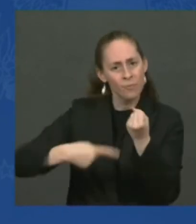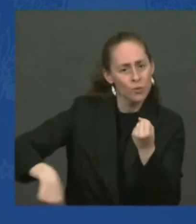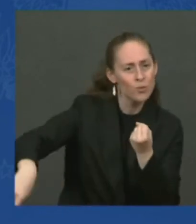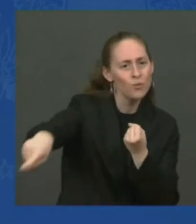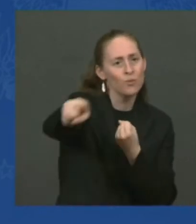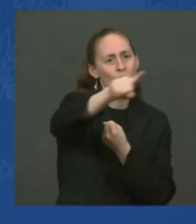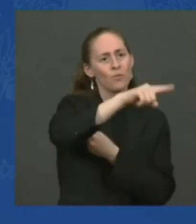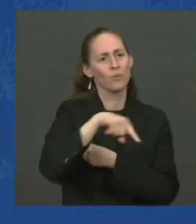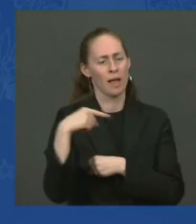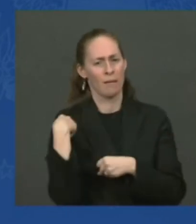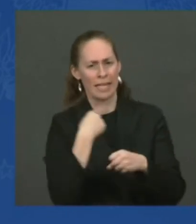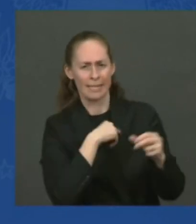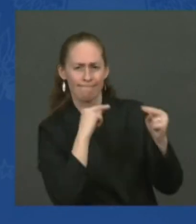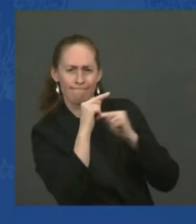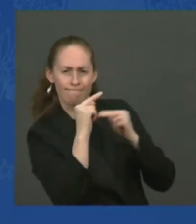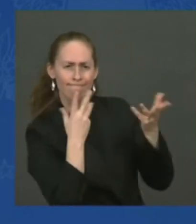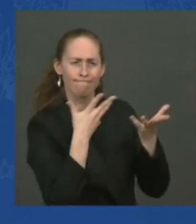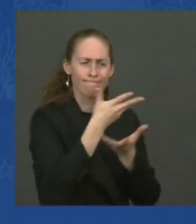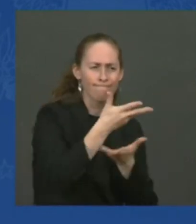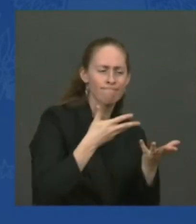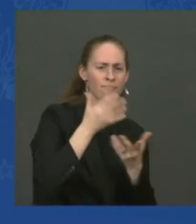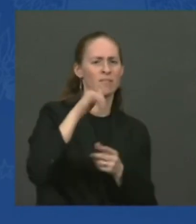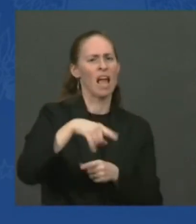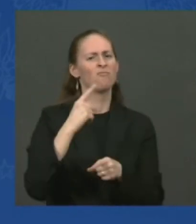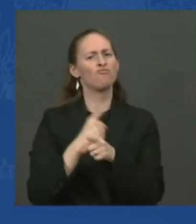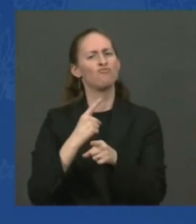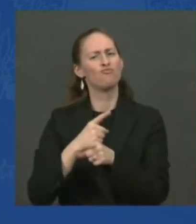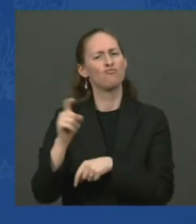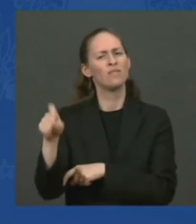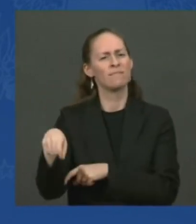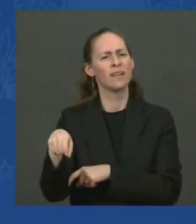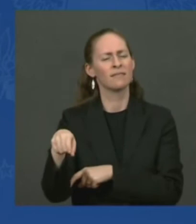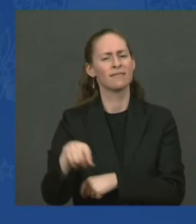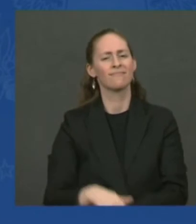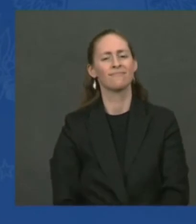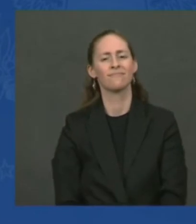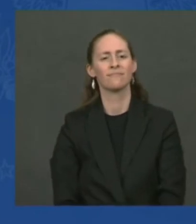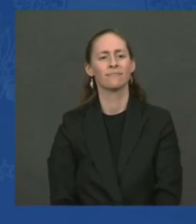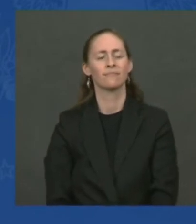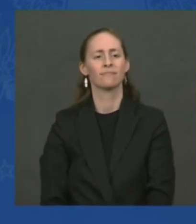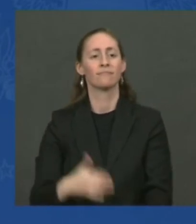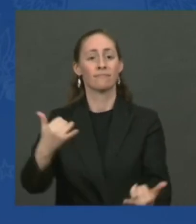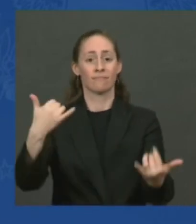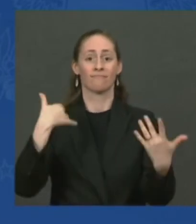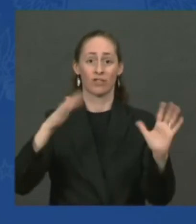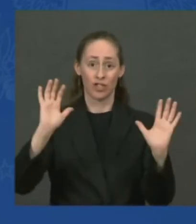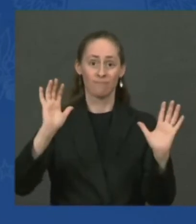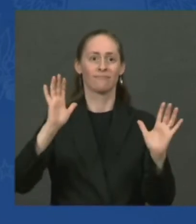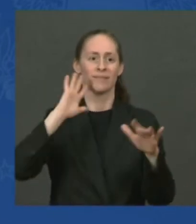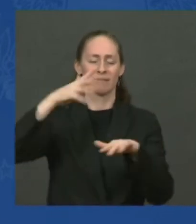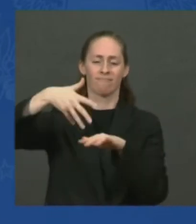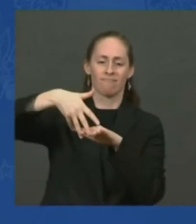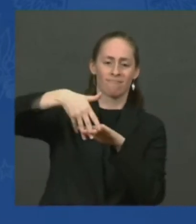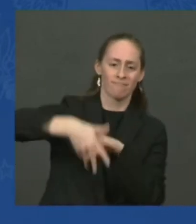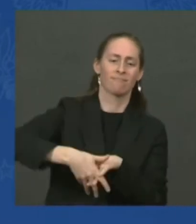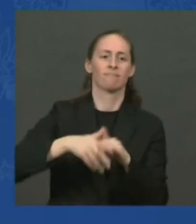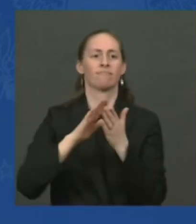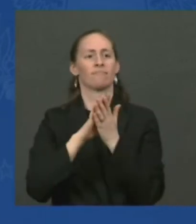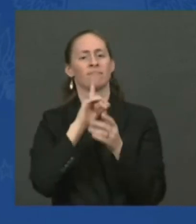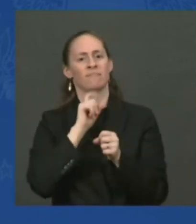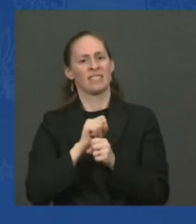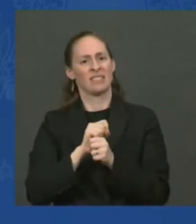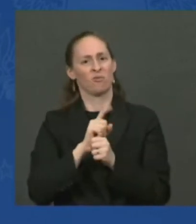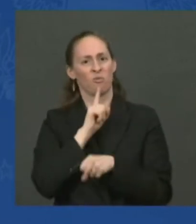consensus. That's necessary. And now our focus moves to implementing an infrastructure law that's going to, with speed and with